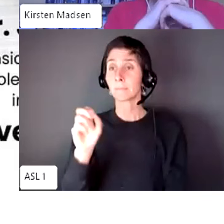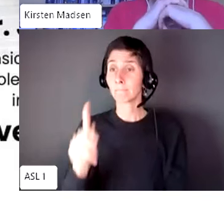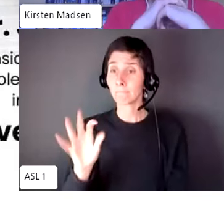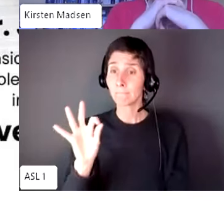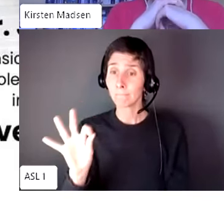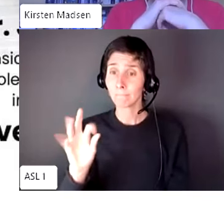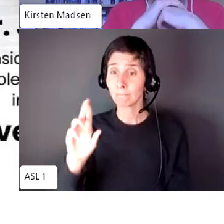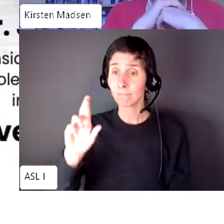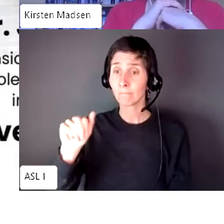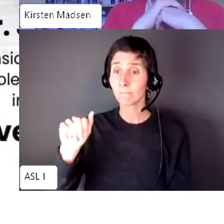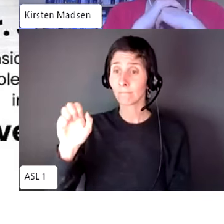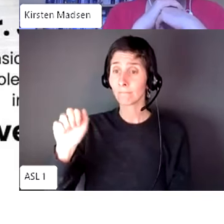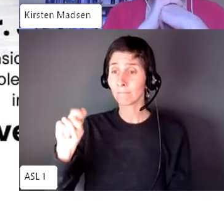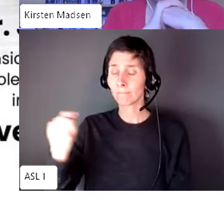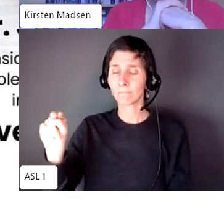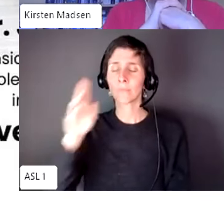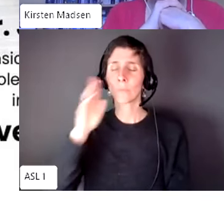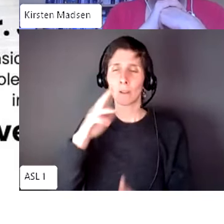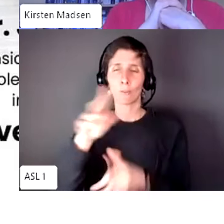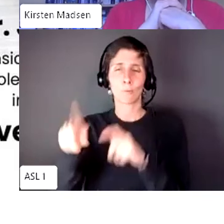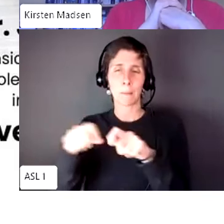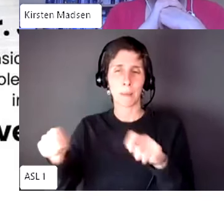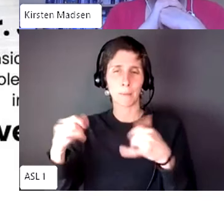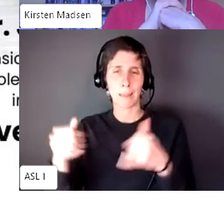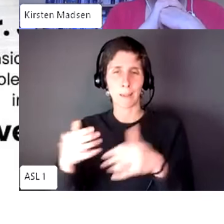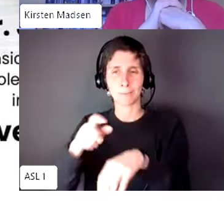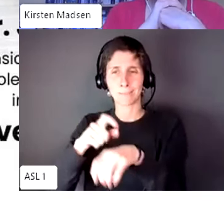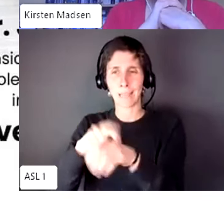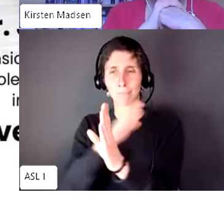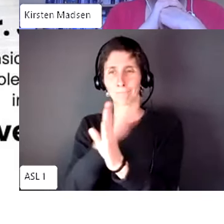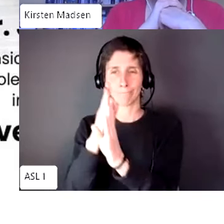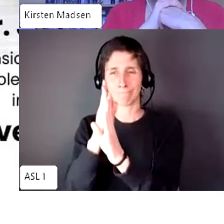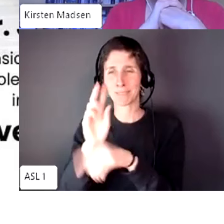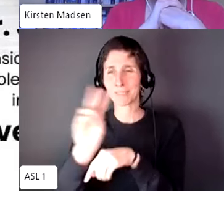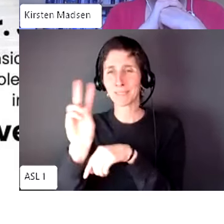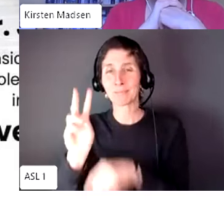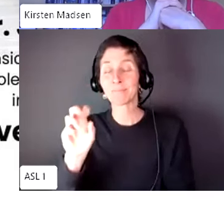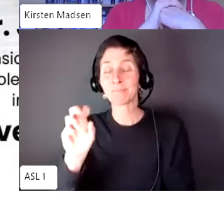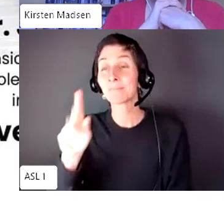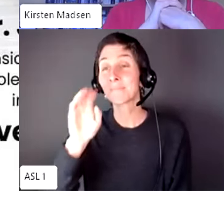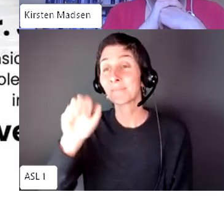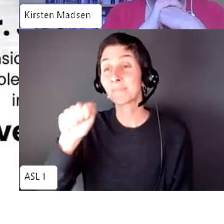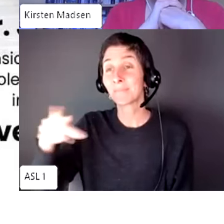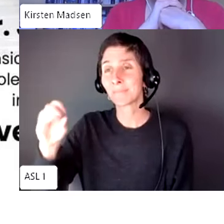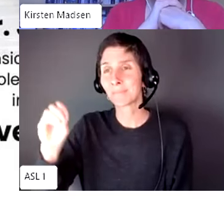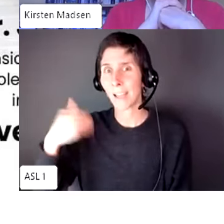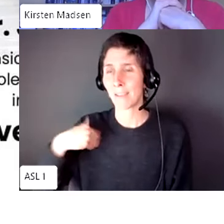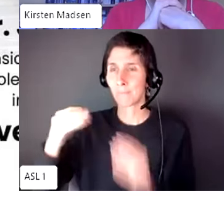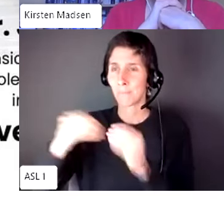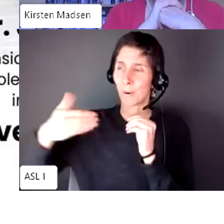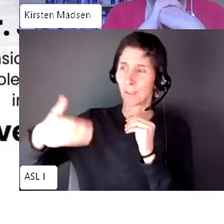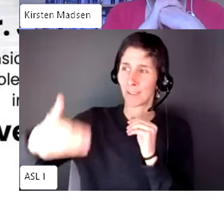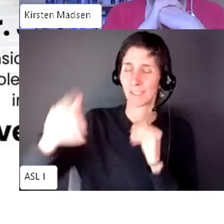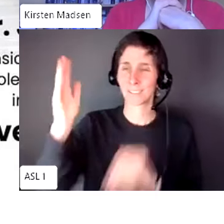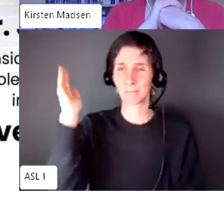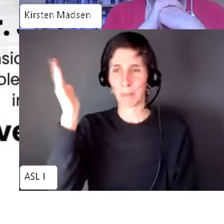just at 2 o'clock and people do have to leave. Just a reminder, EAPO continues to do a lot of webinars, and just keep posted.